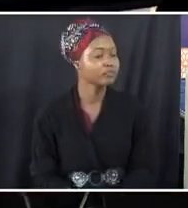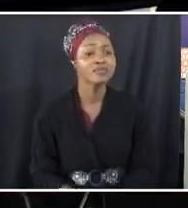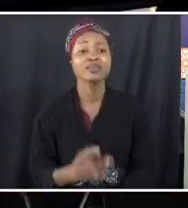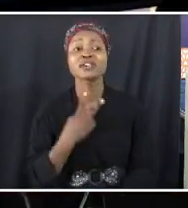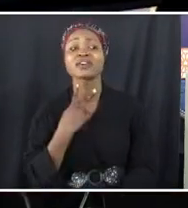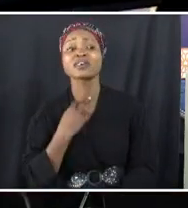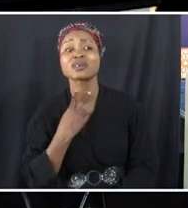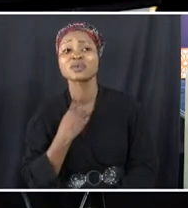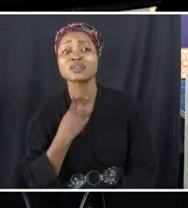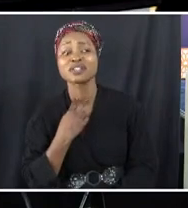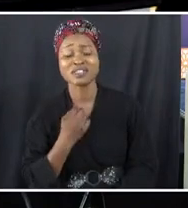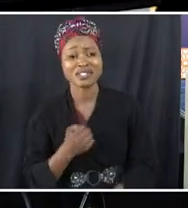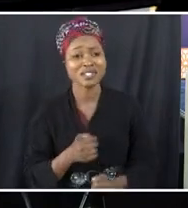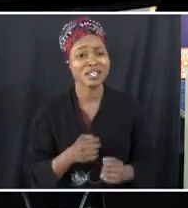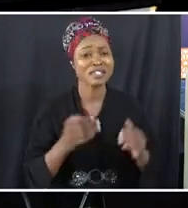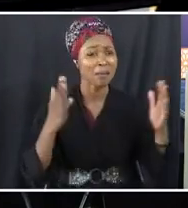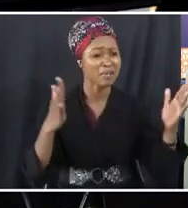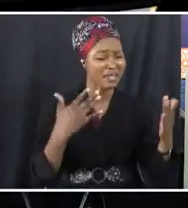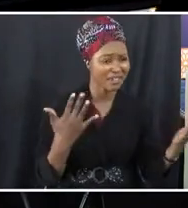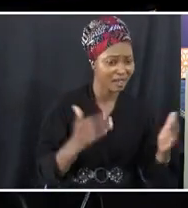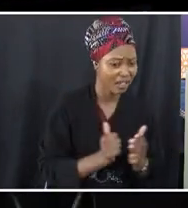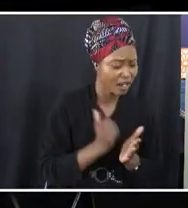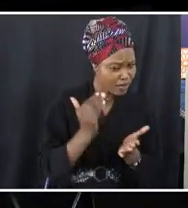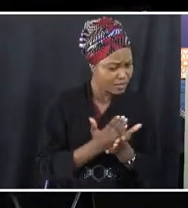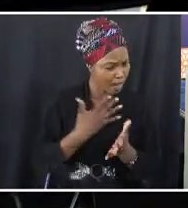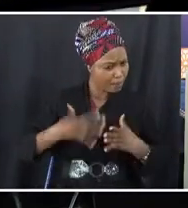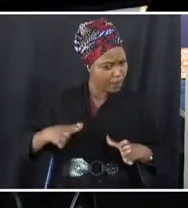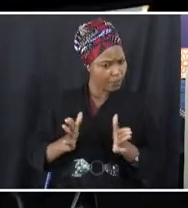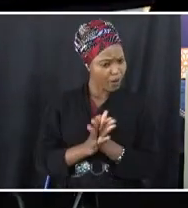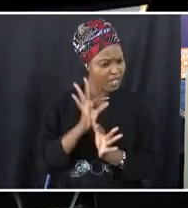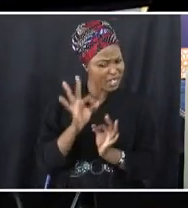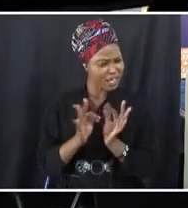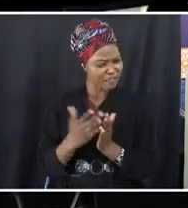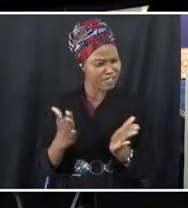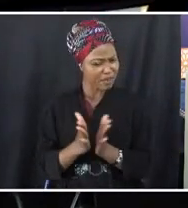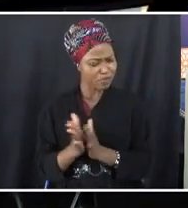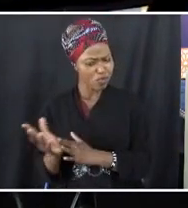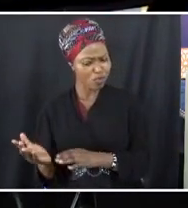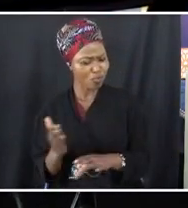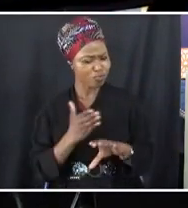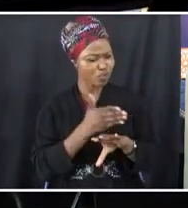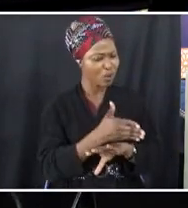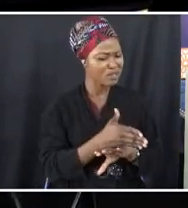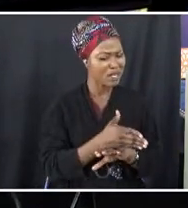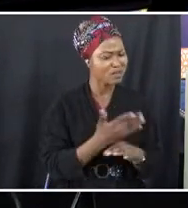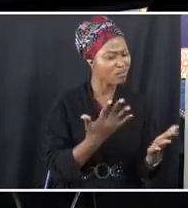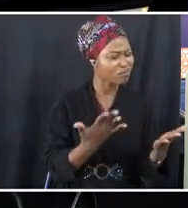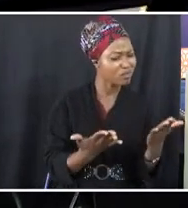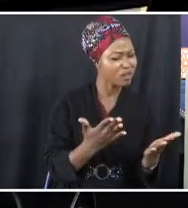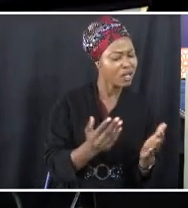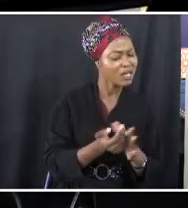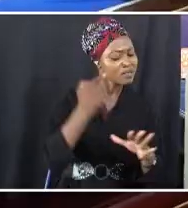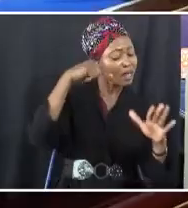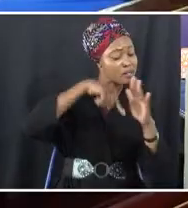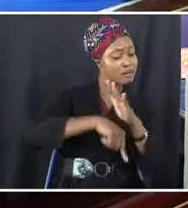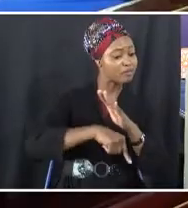Curiosity is an enigma. For some, it's the tool that draws them into a rabbit hole of ever